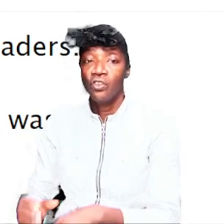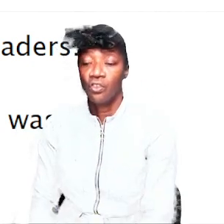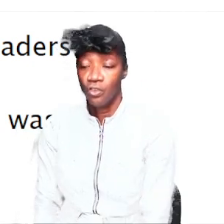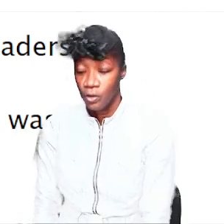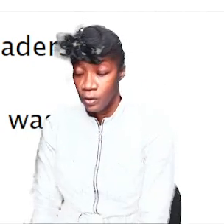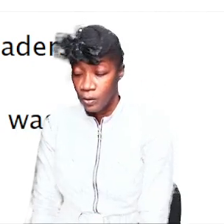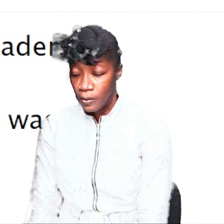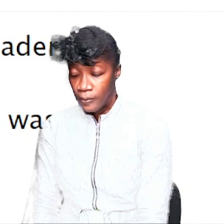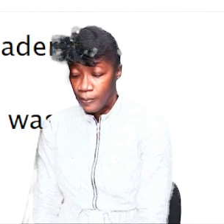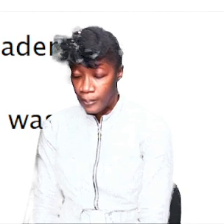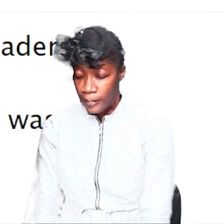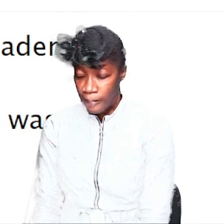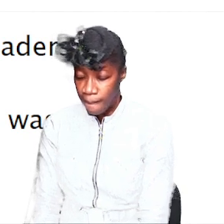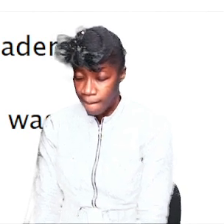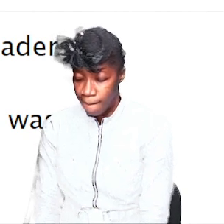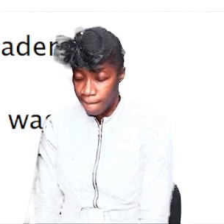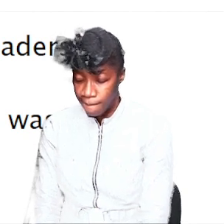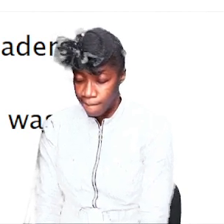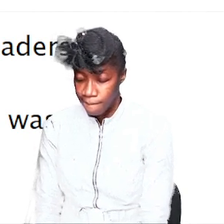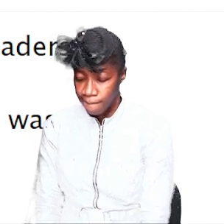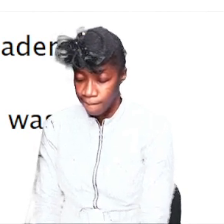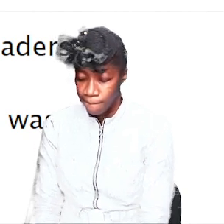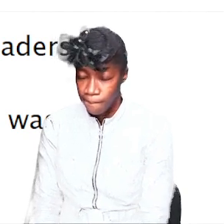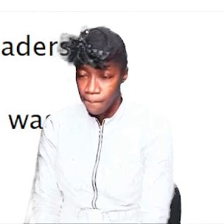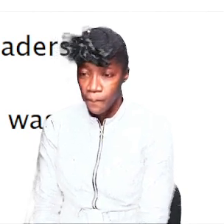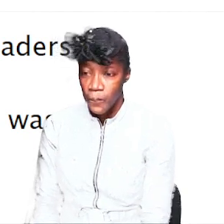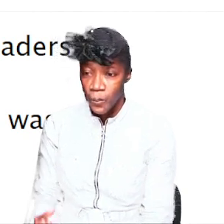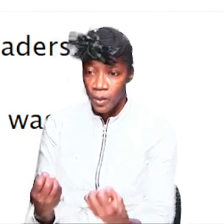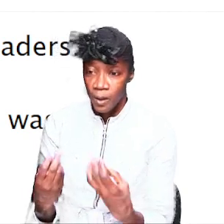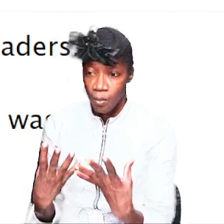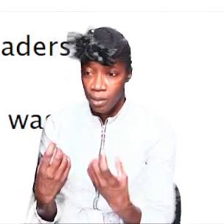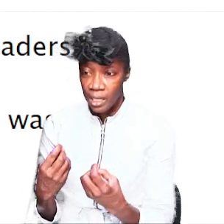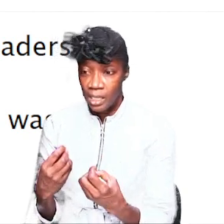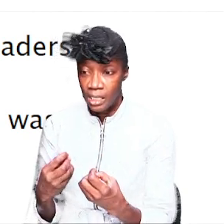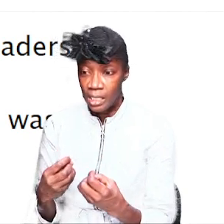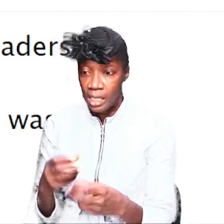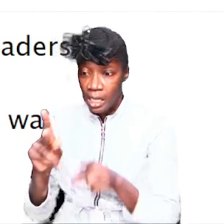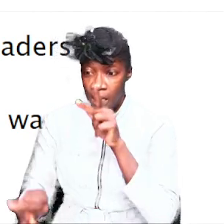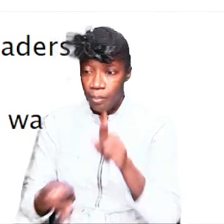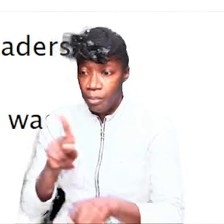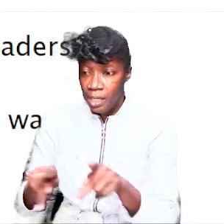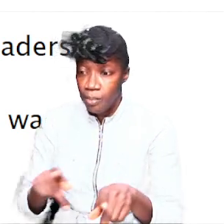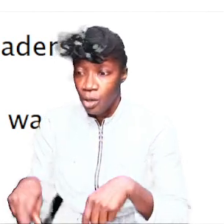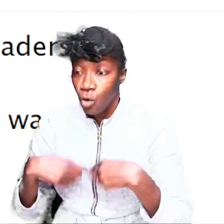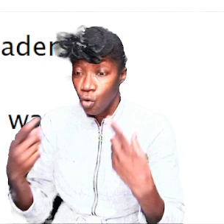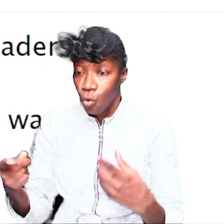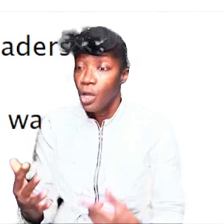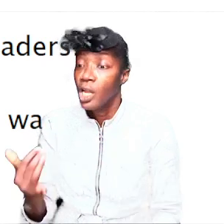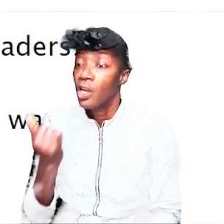and right now, a lot of souls are being led astray because of the leader.